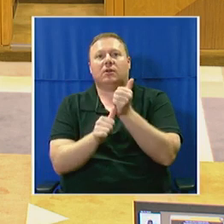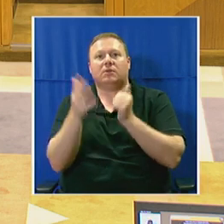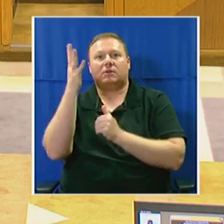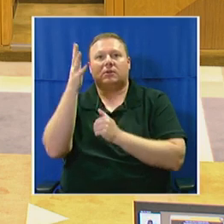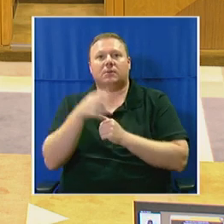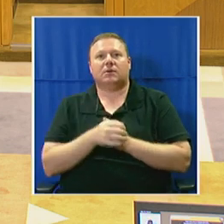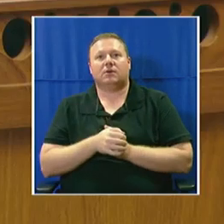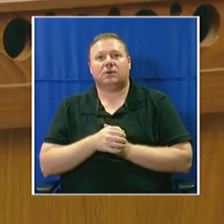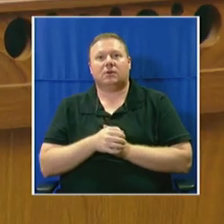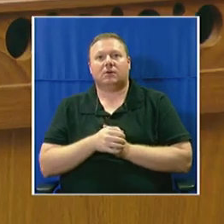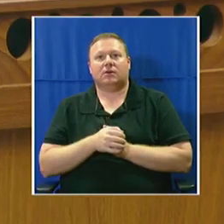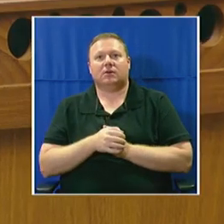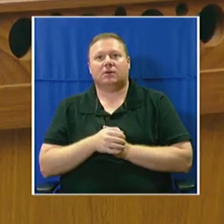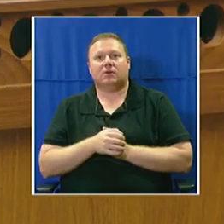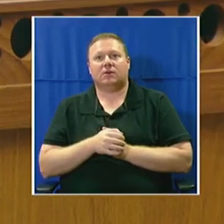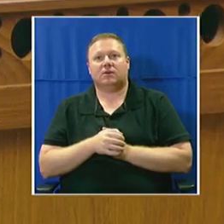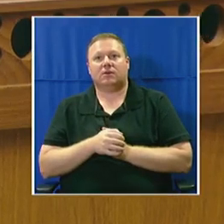lightning